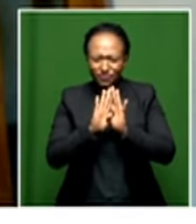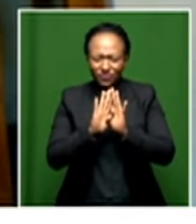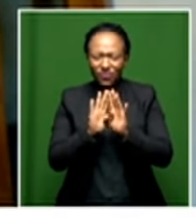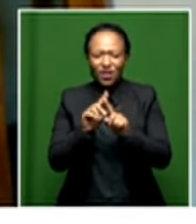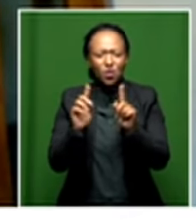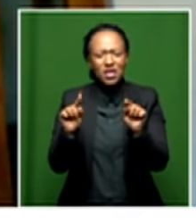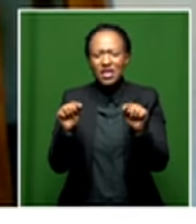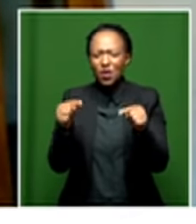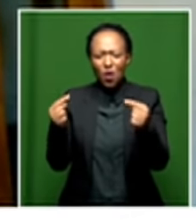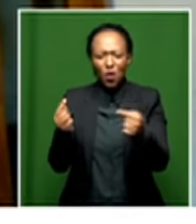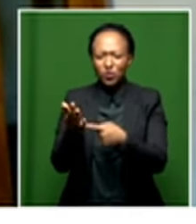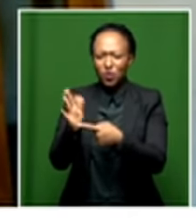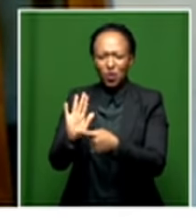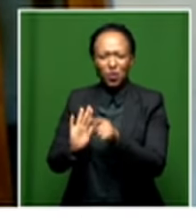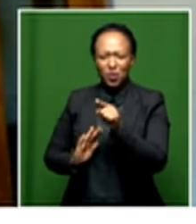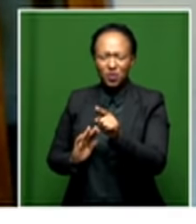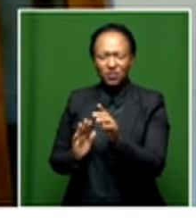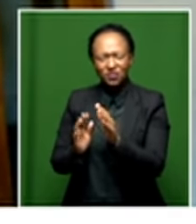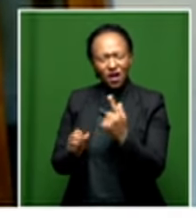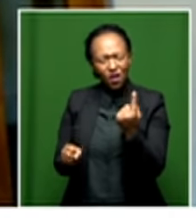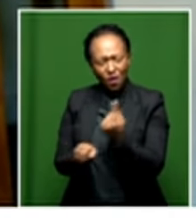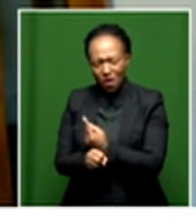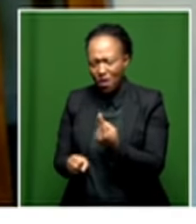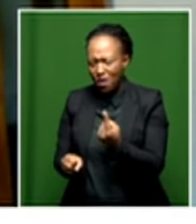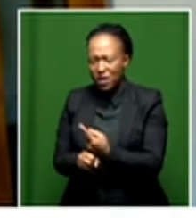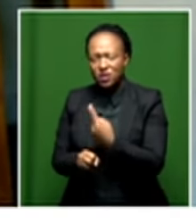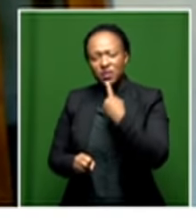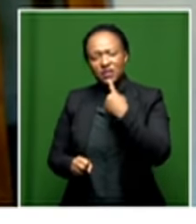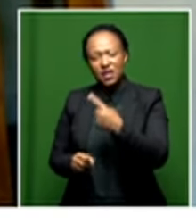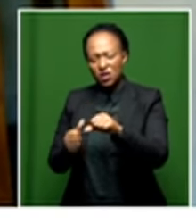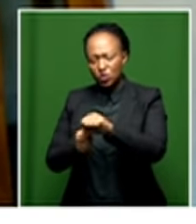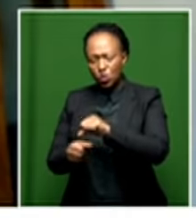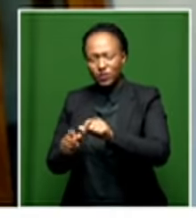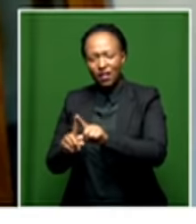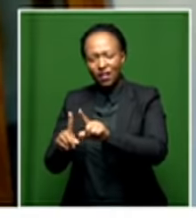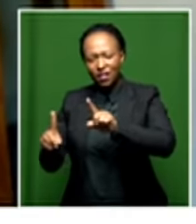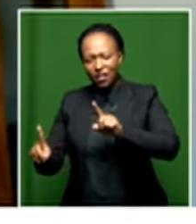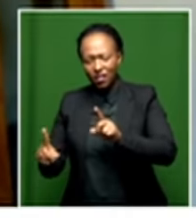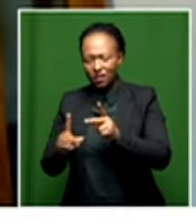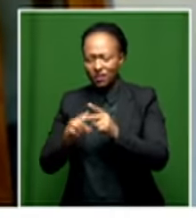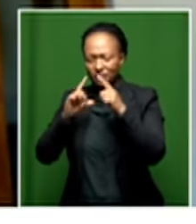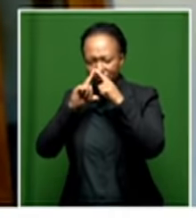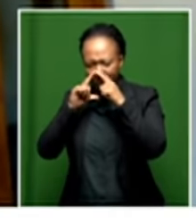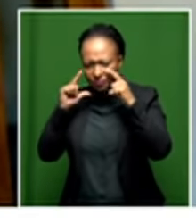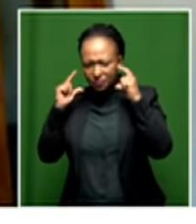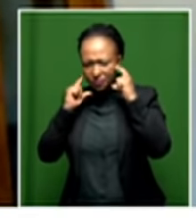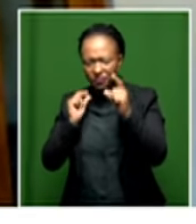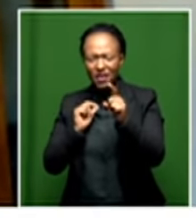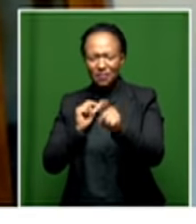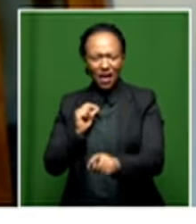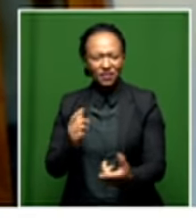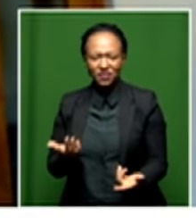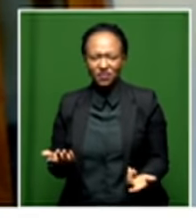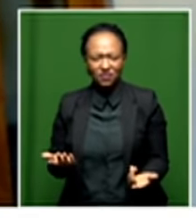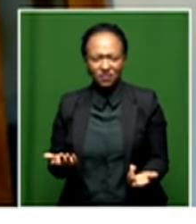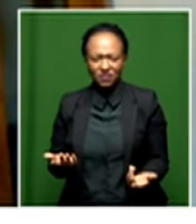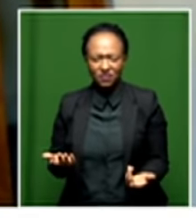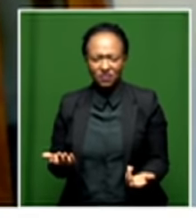that out. We keep on saying, please, social distancing, masks, all of that. And